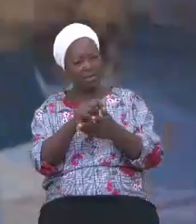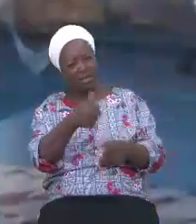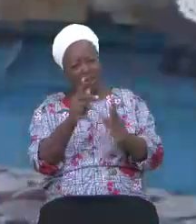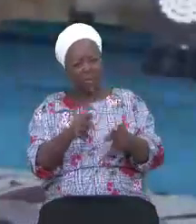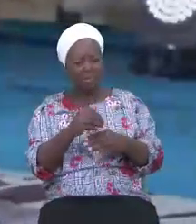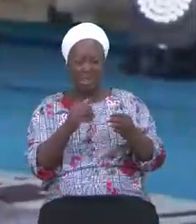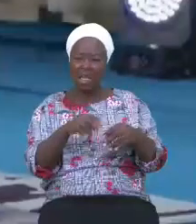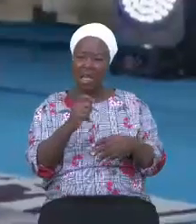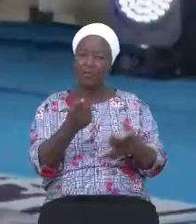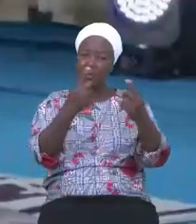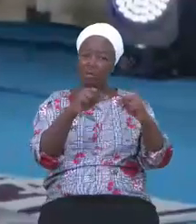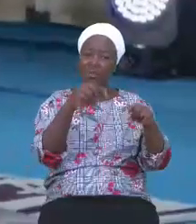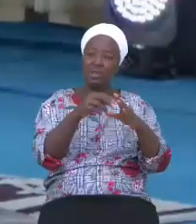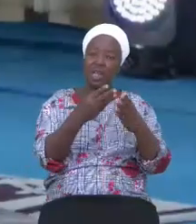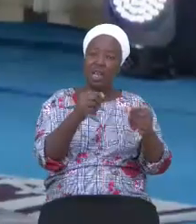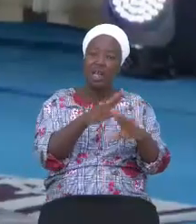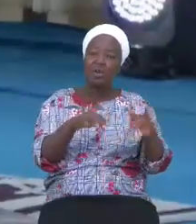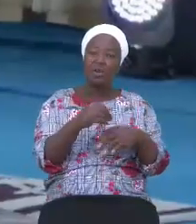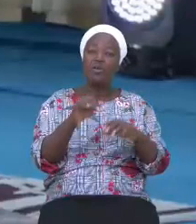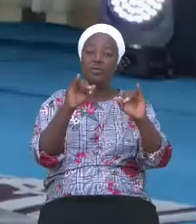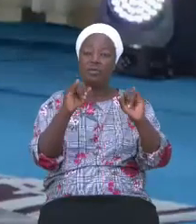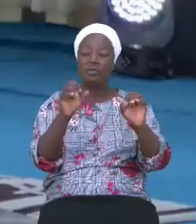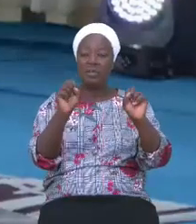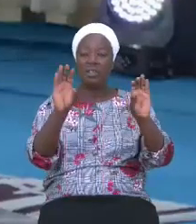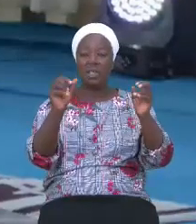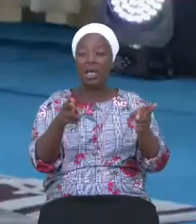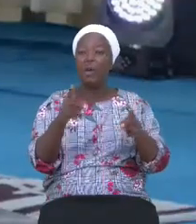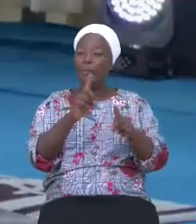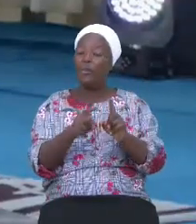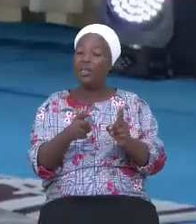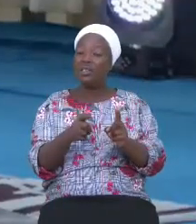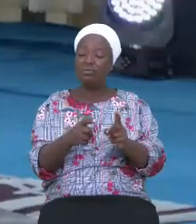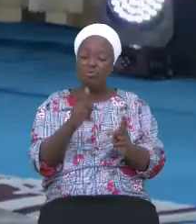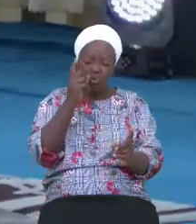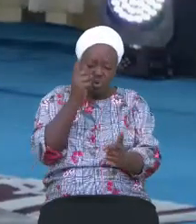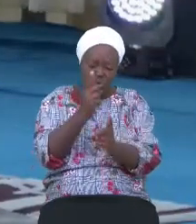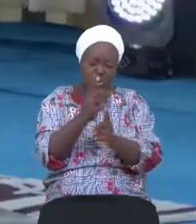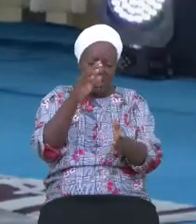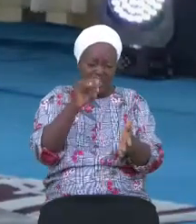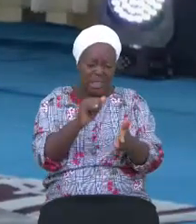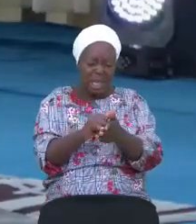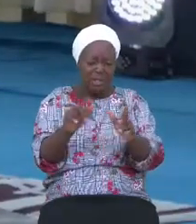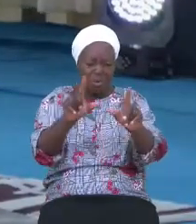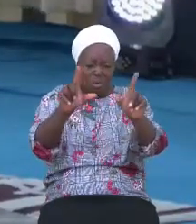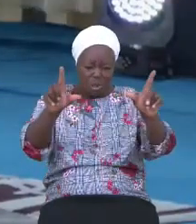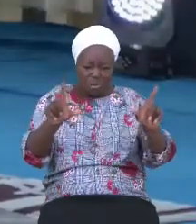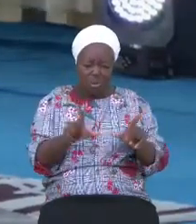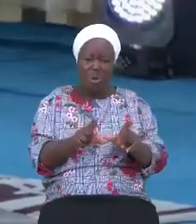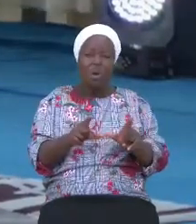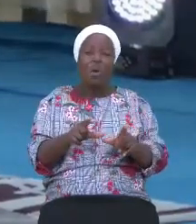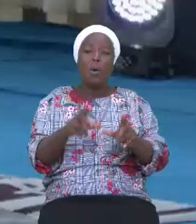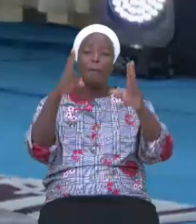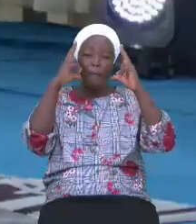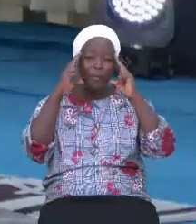Issachar. But exactly that location, Moses landed,